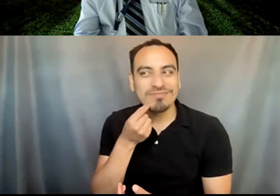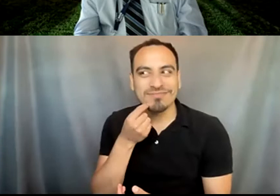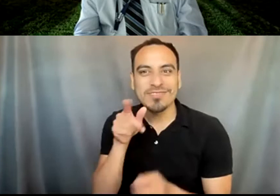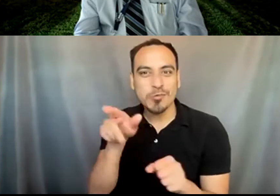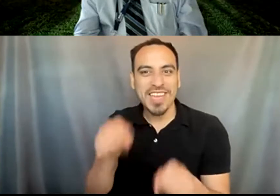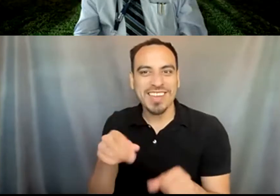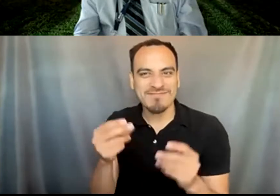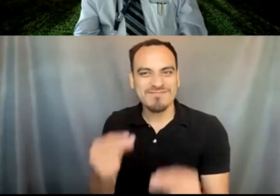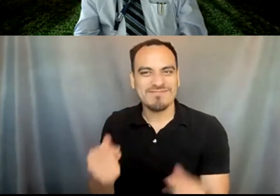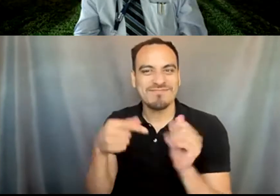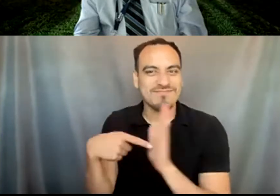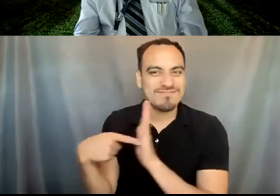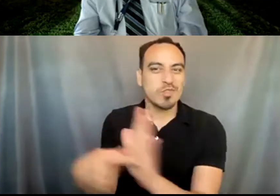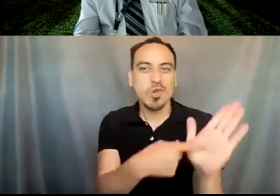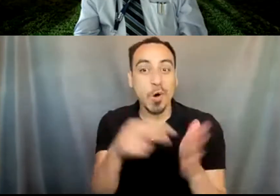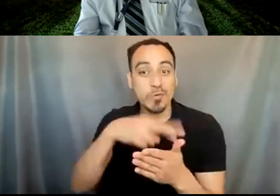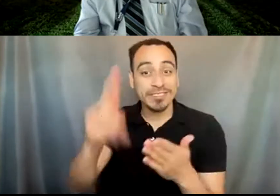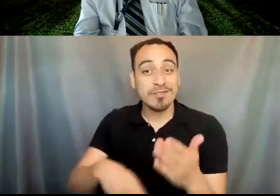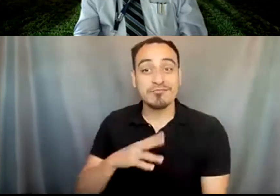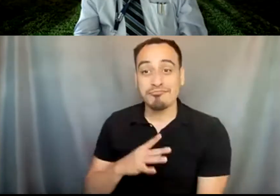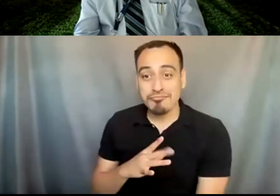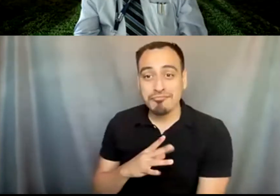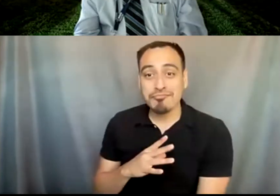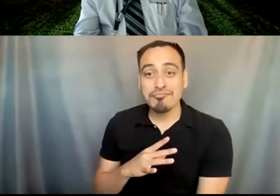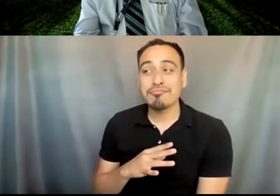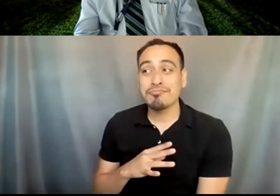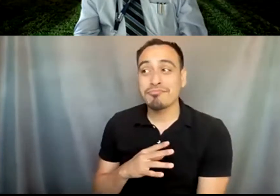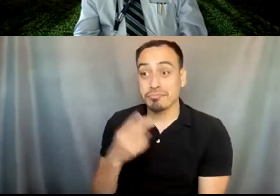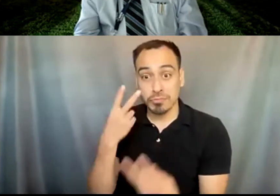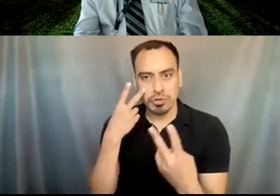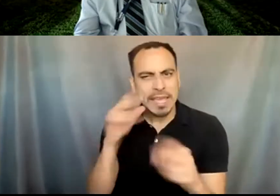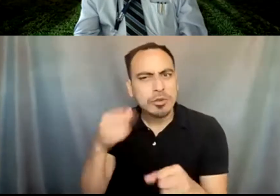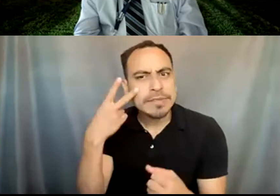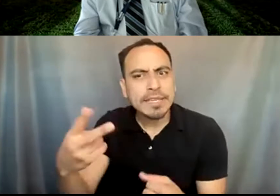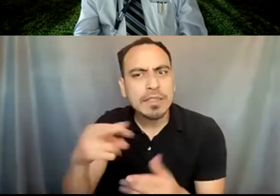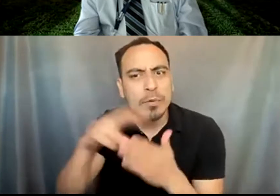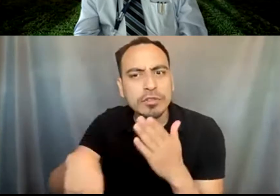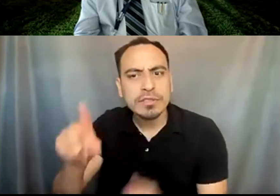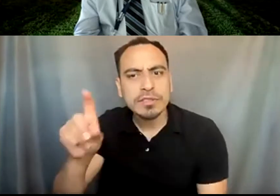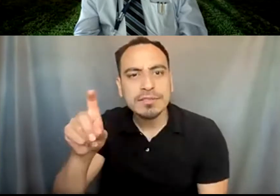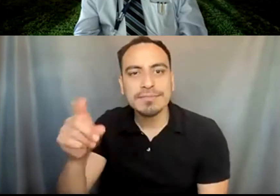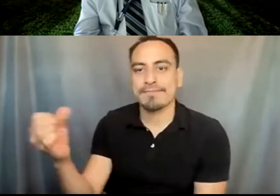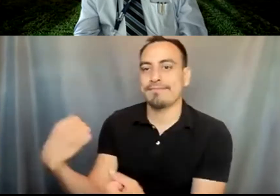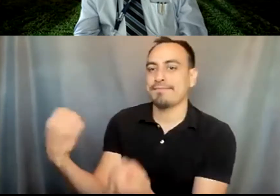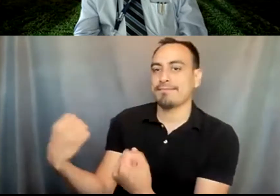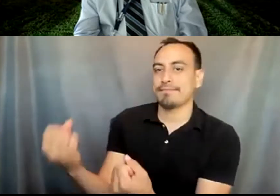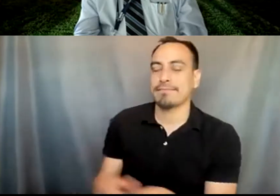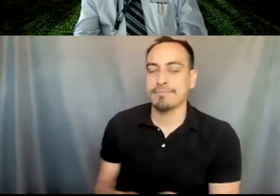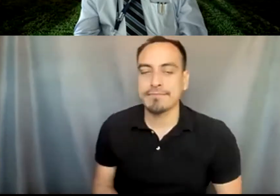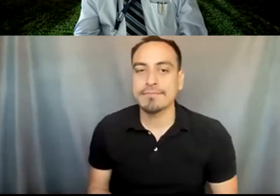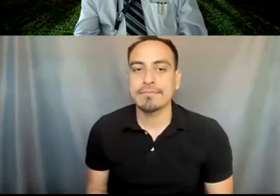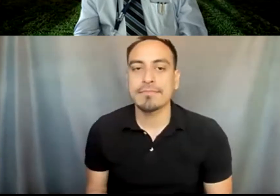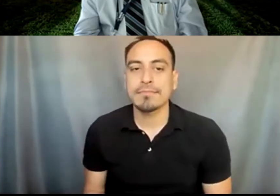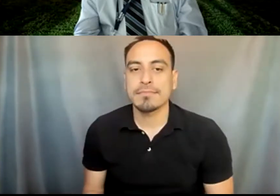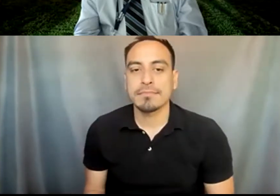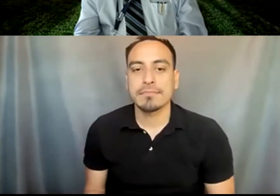immediately share the results. So are you seeing the results? Okay. So we